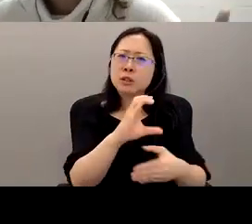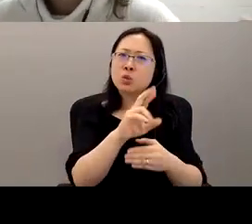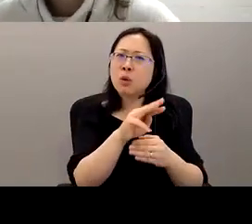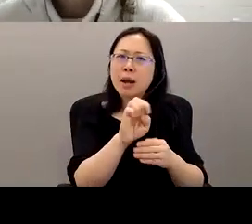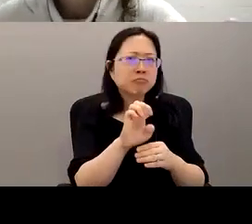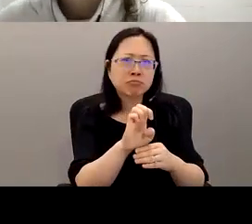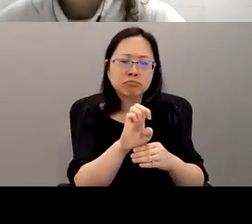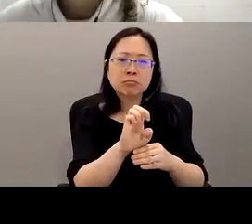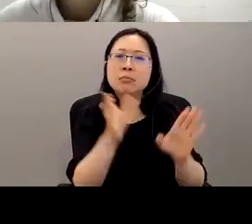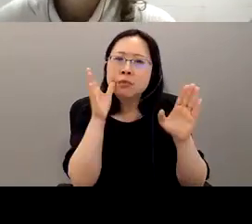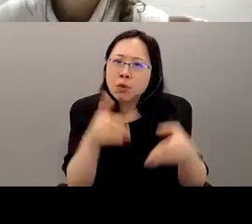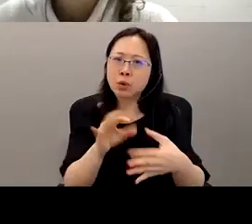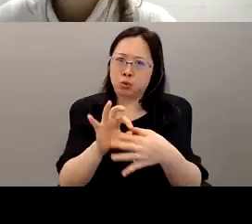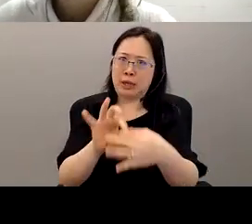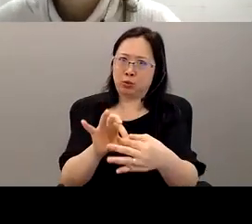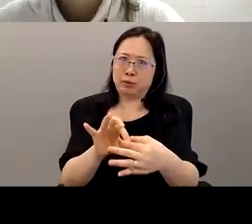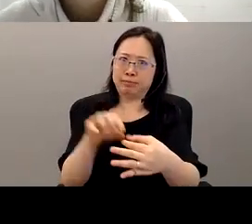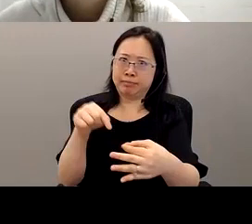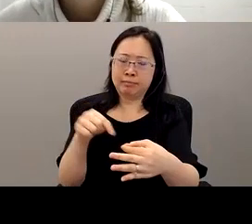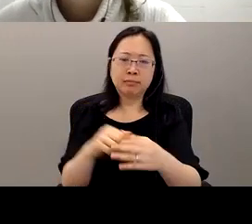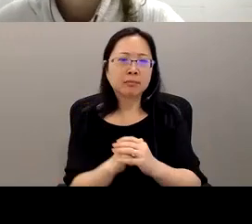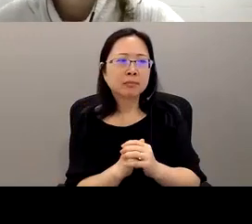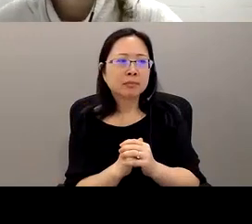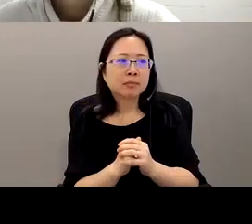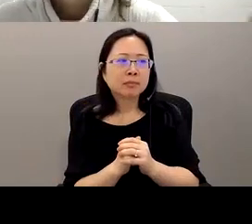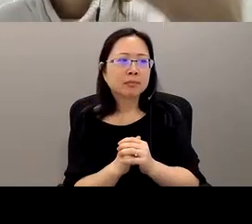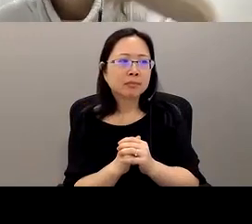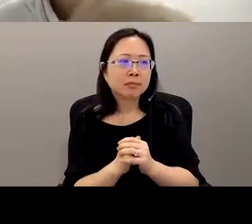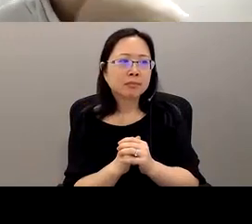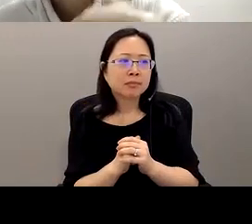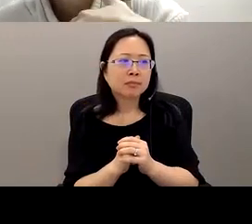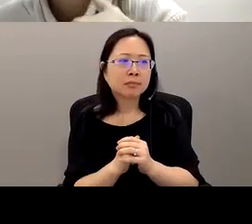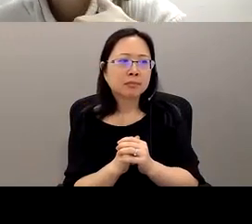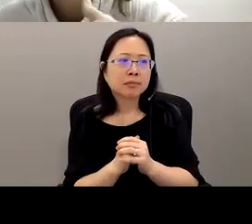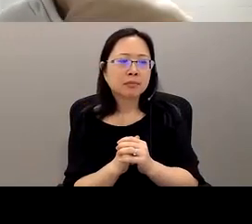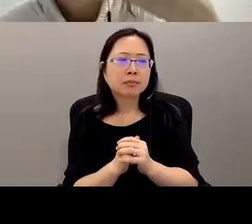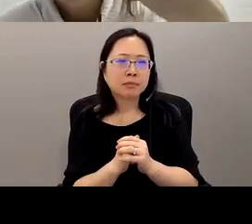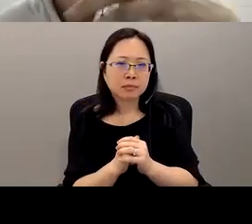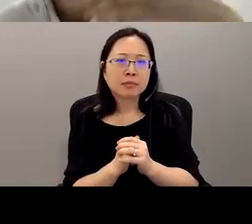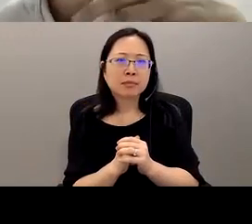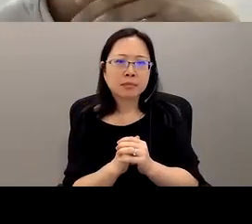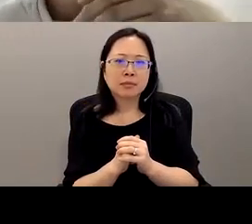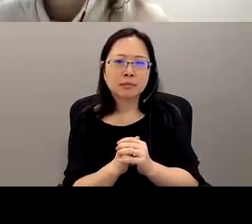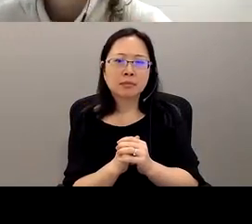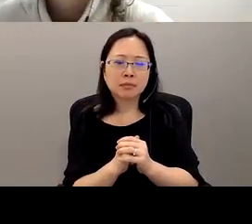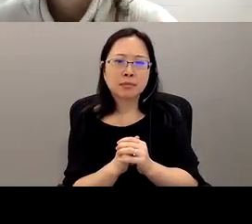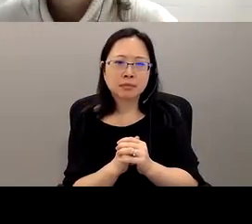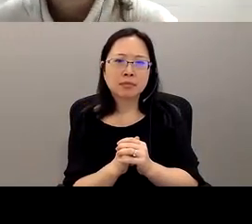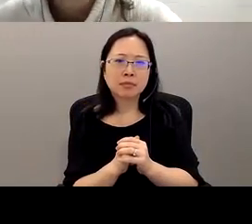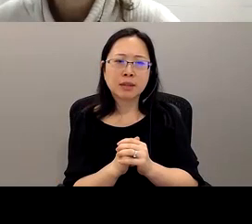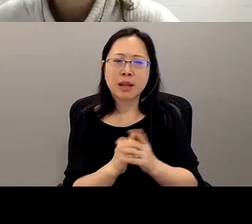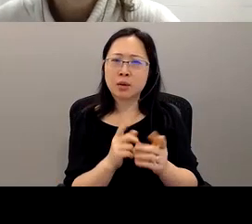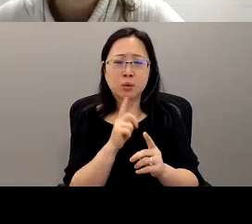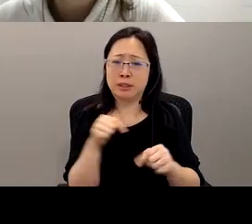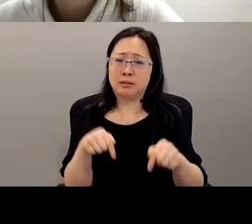look at relationships, so that we understand that restorative practice, that our work in the community is to help us think about